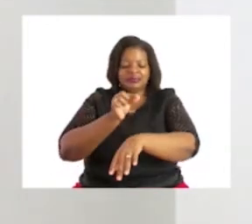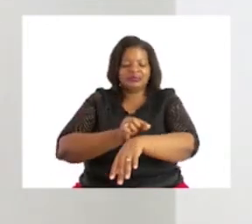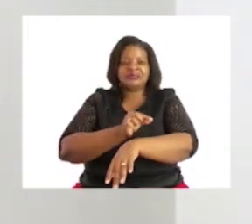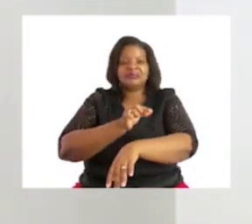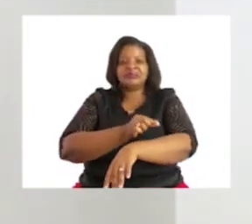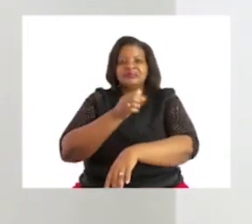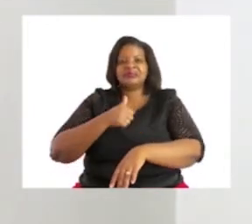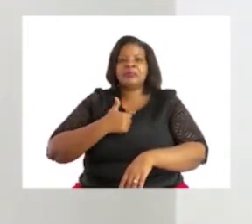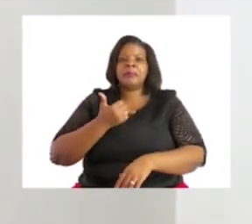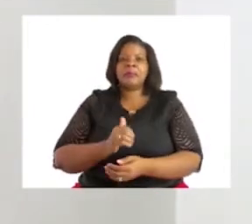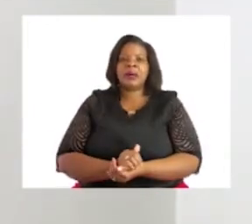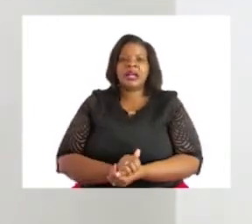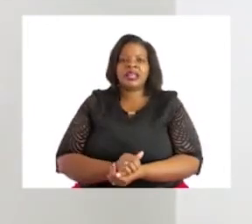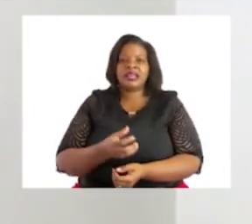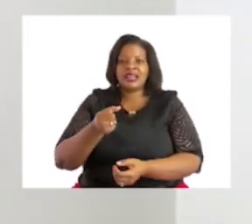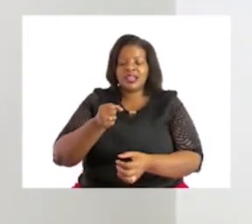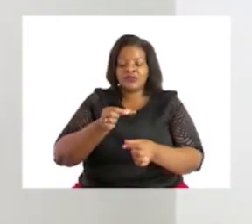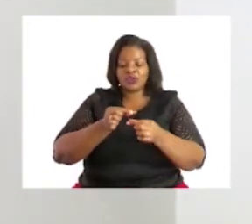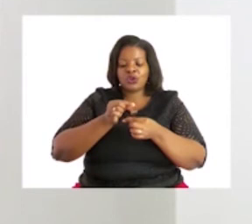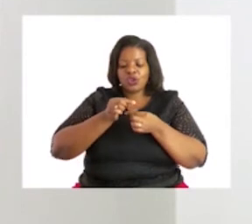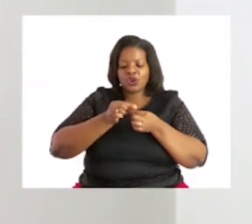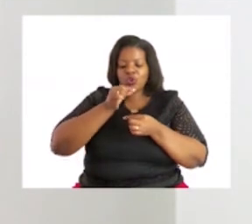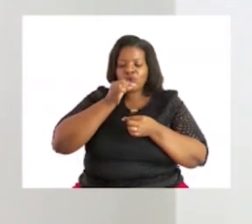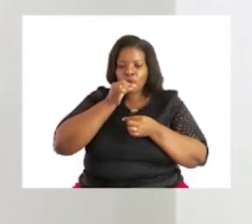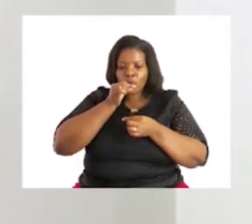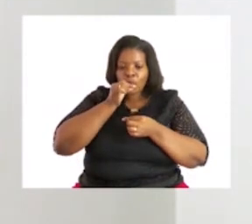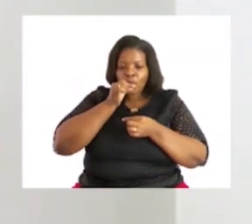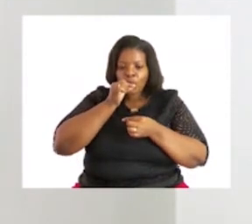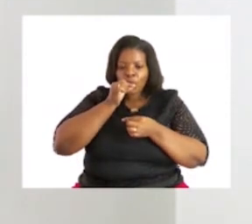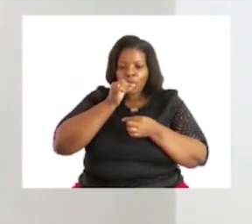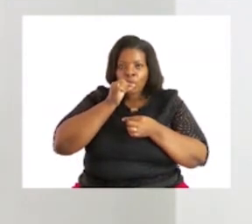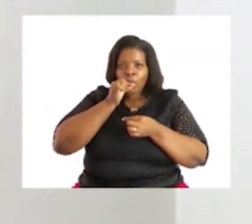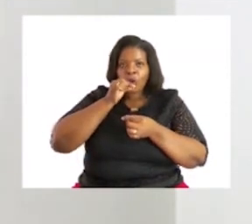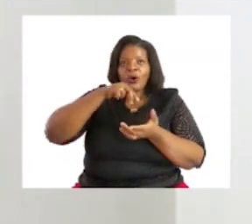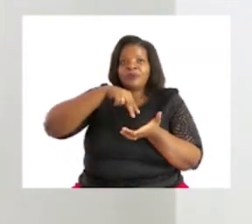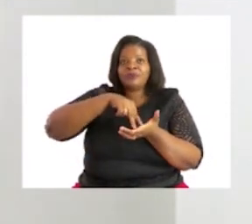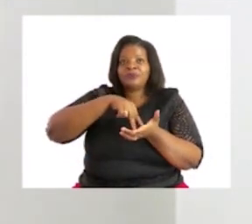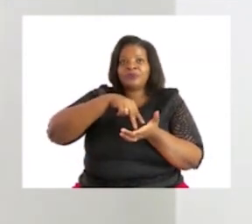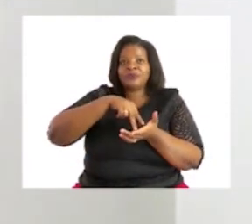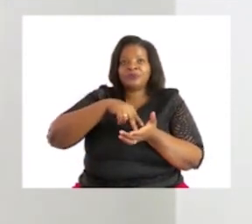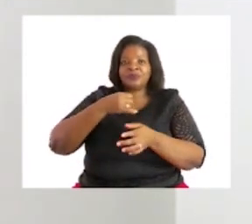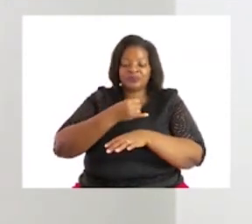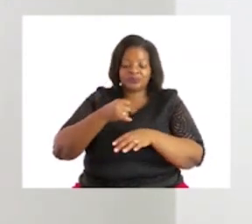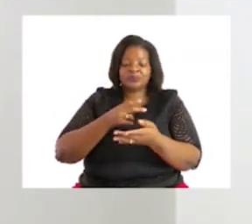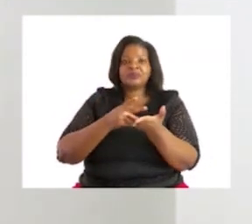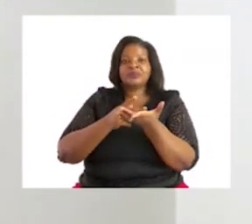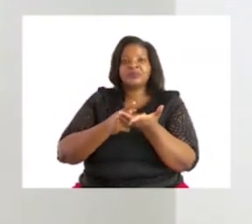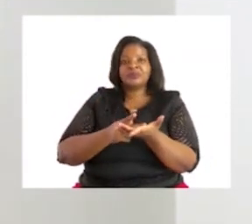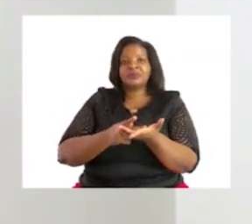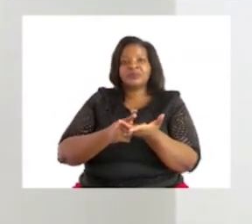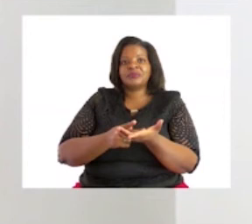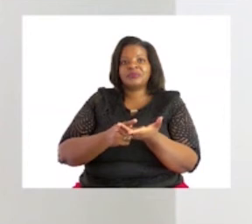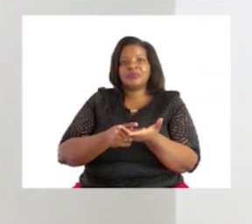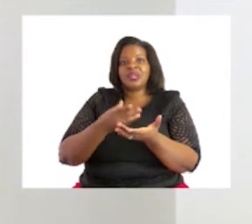have the straws here, which are there to stand in position of place values. We have